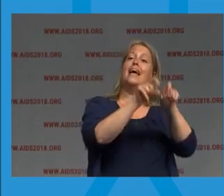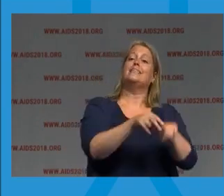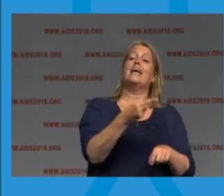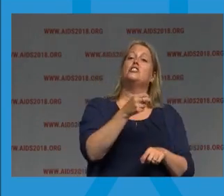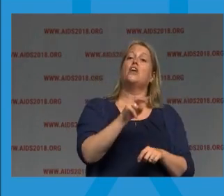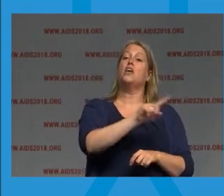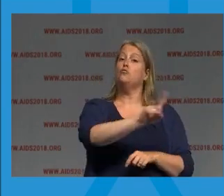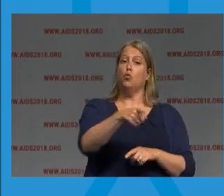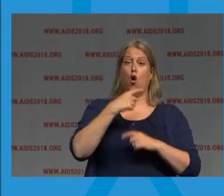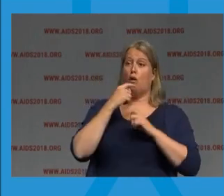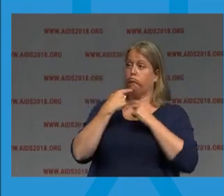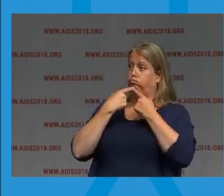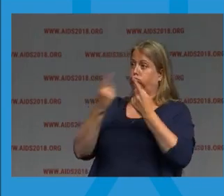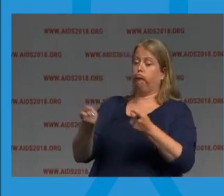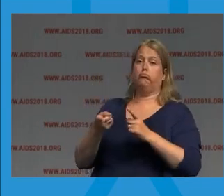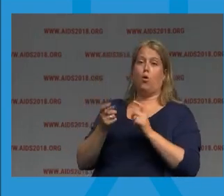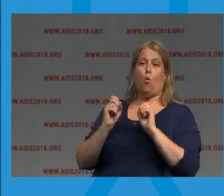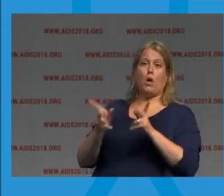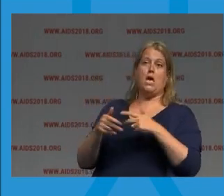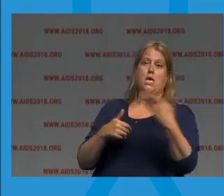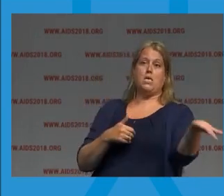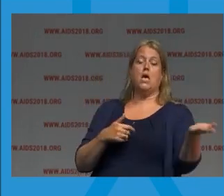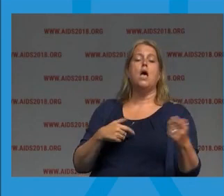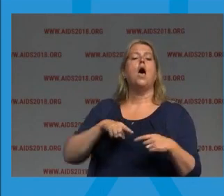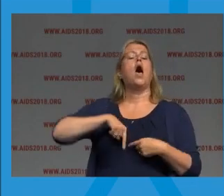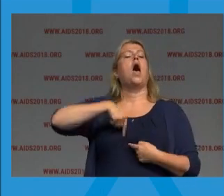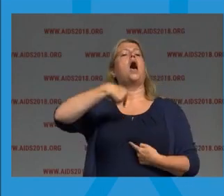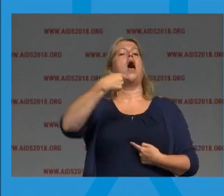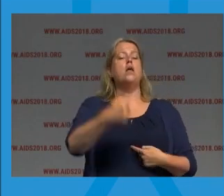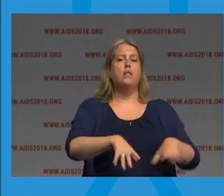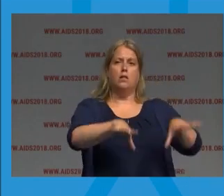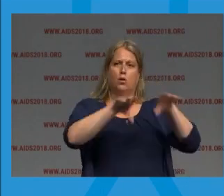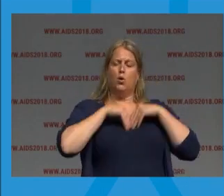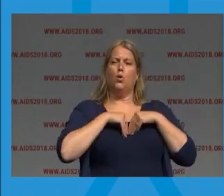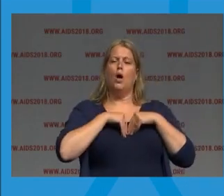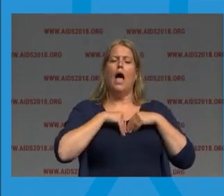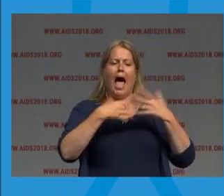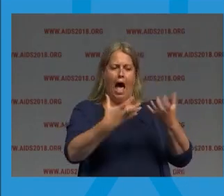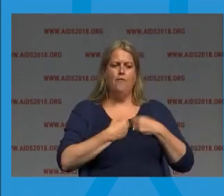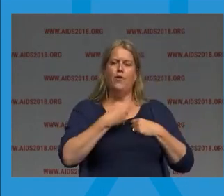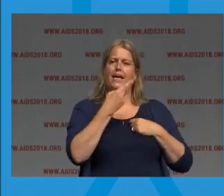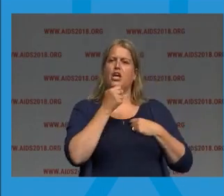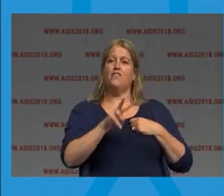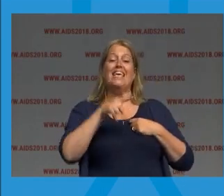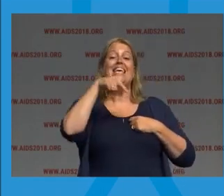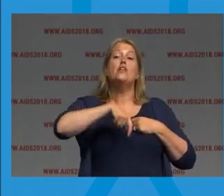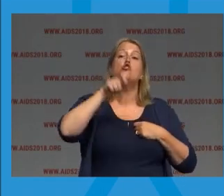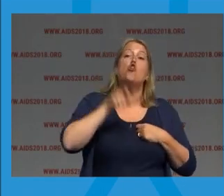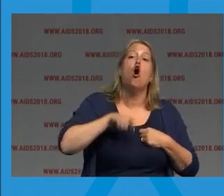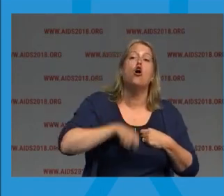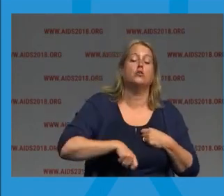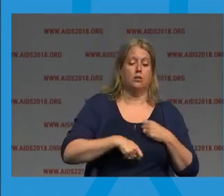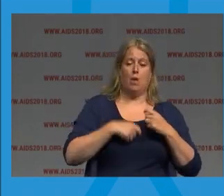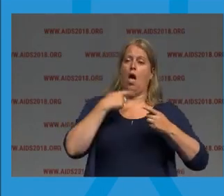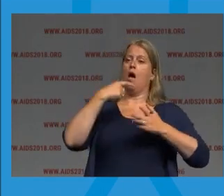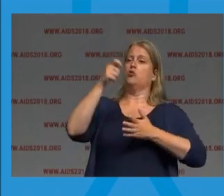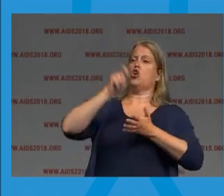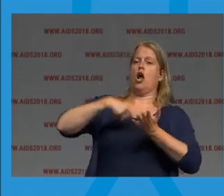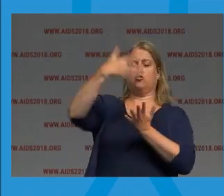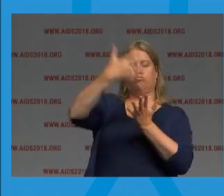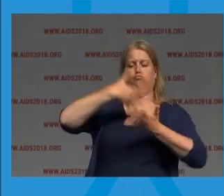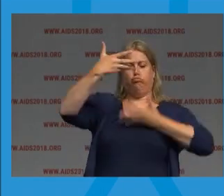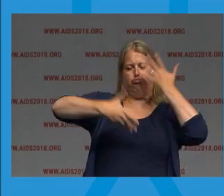consent, and he only came to learn about his HIV status in court when the charges were being read to him, and he was charged under